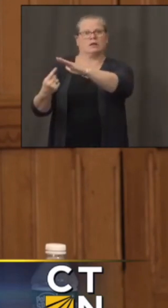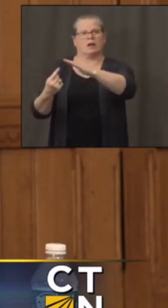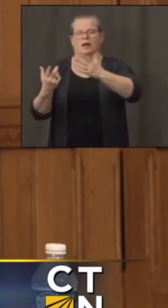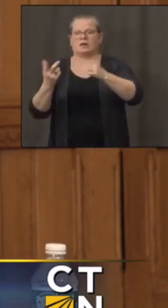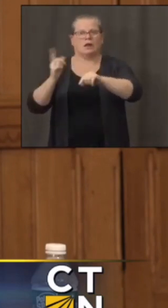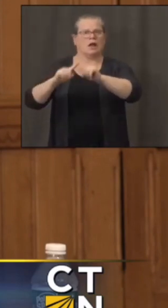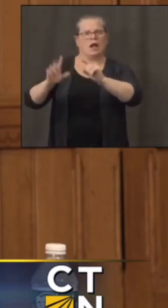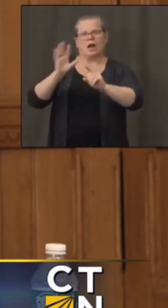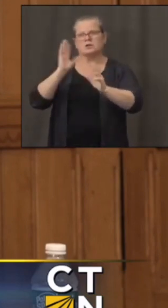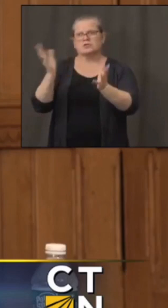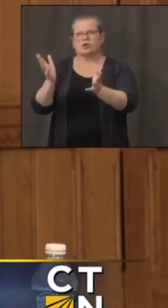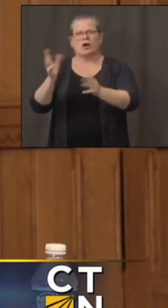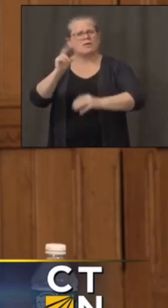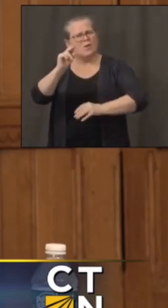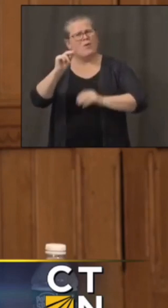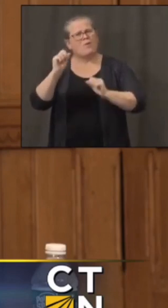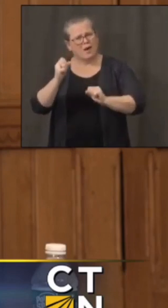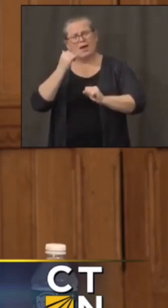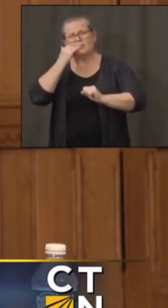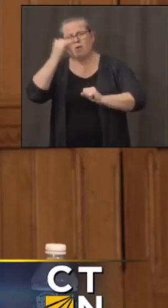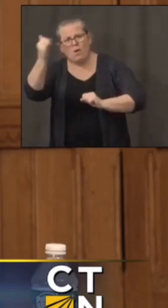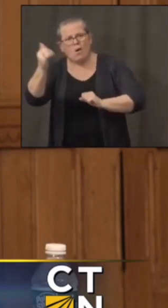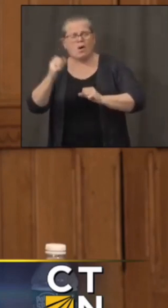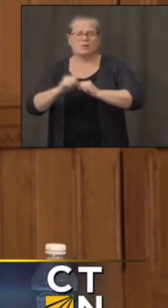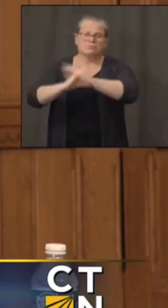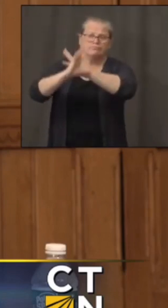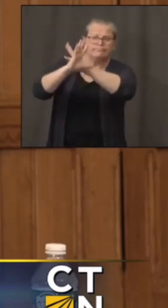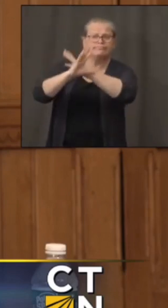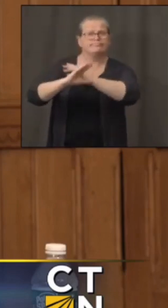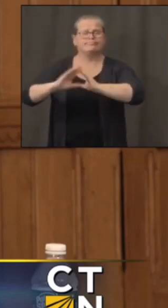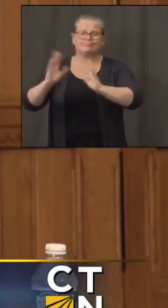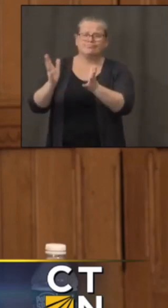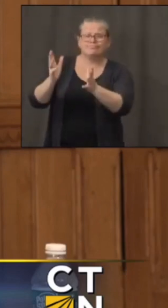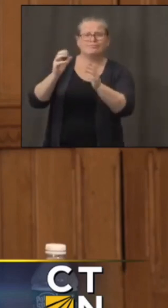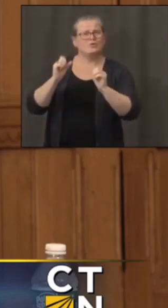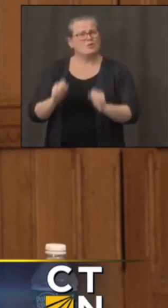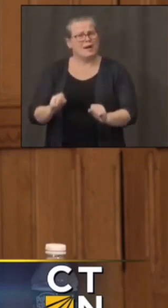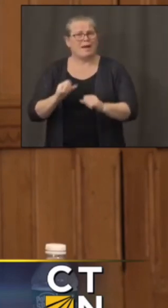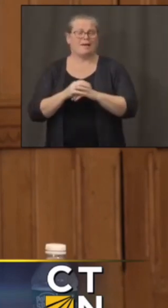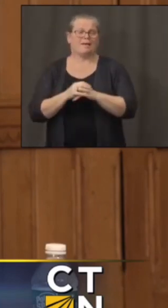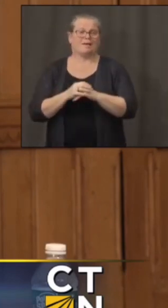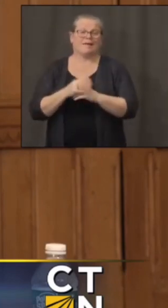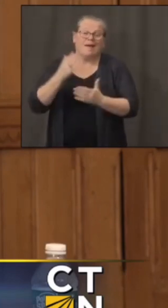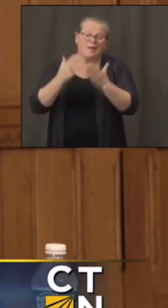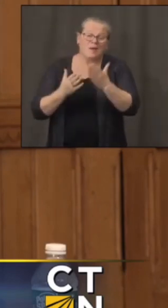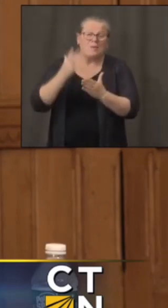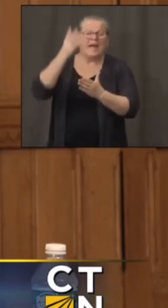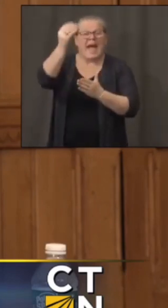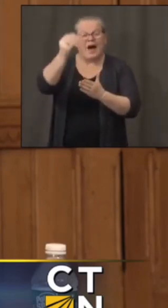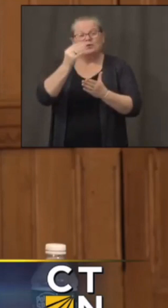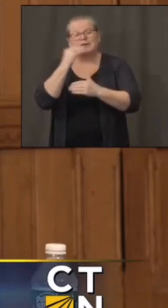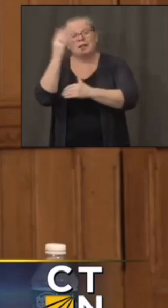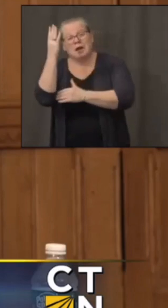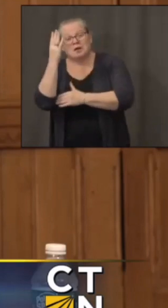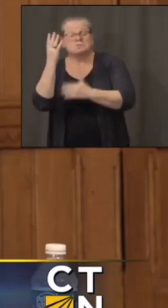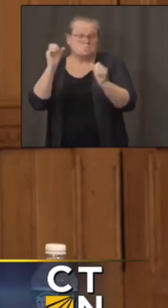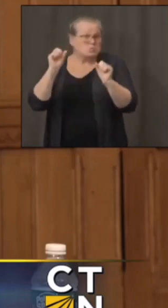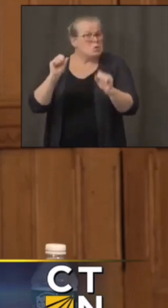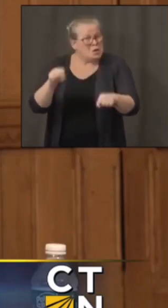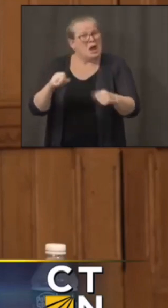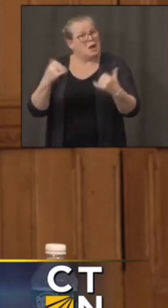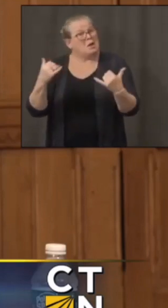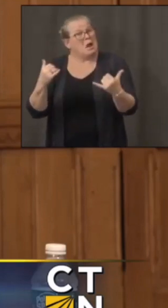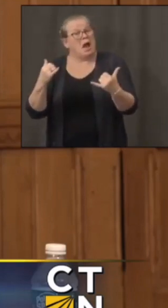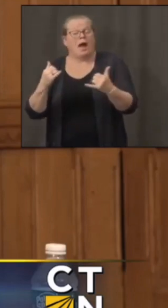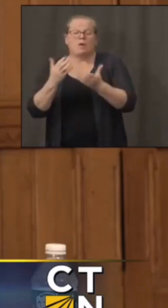to the extent that we stay connected with each other, place the phone calls, or maybe go out to lunch. Certainly masked and socially distanced can